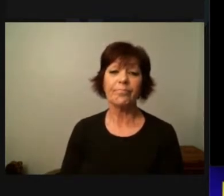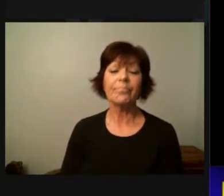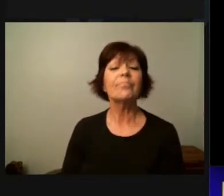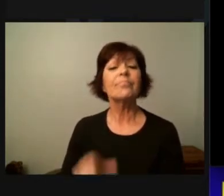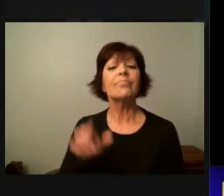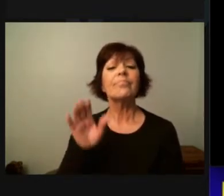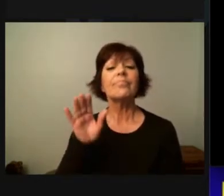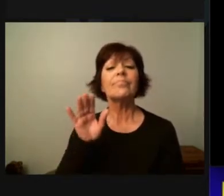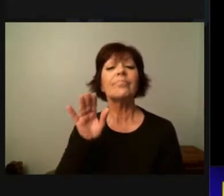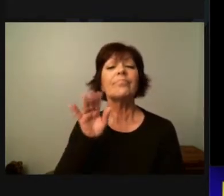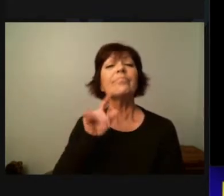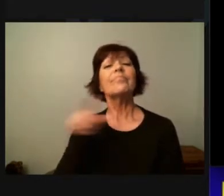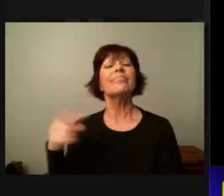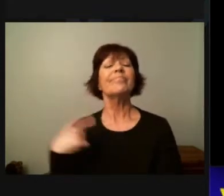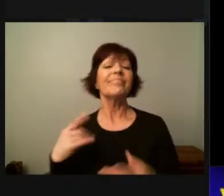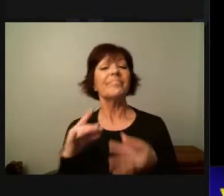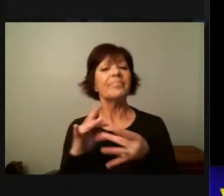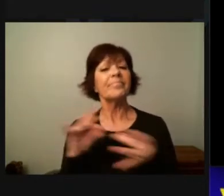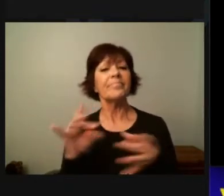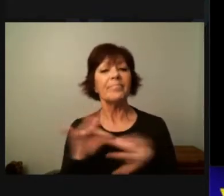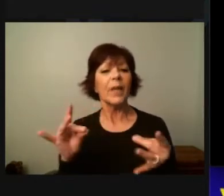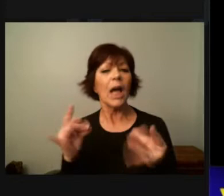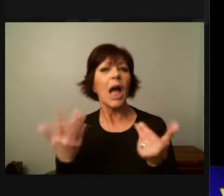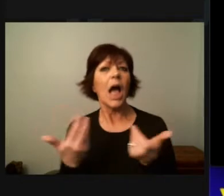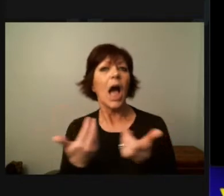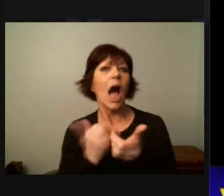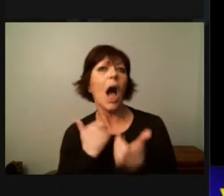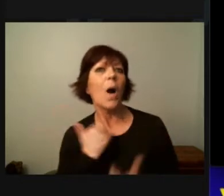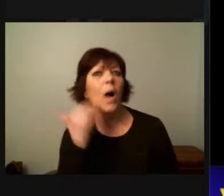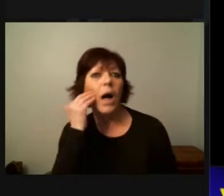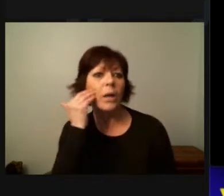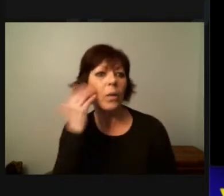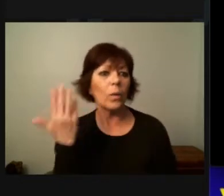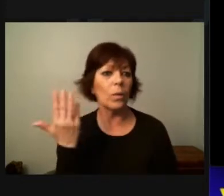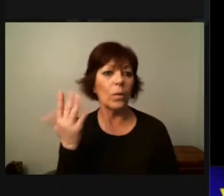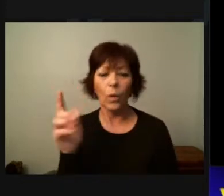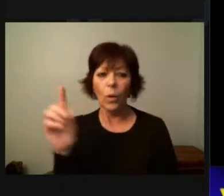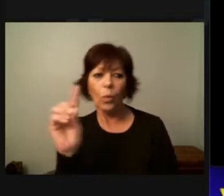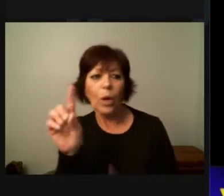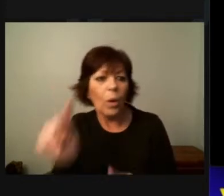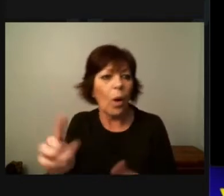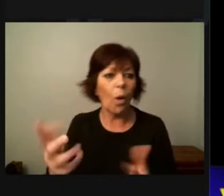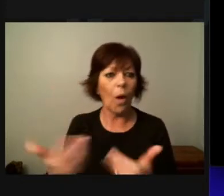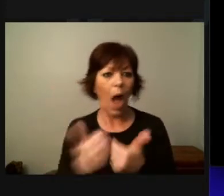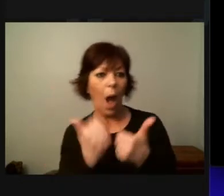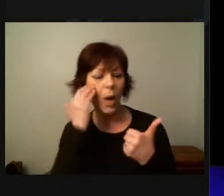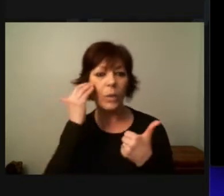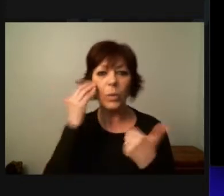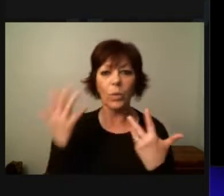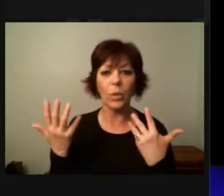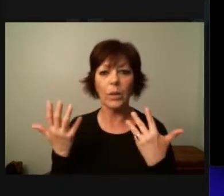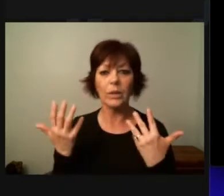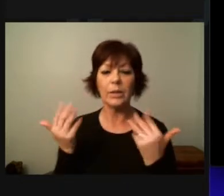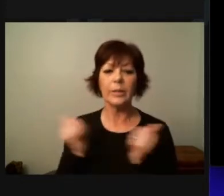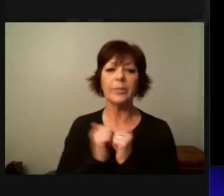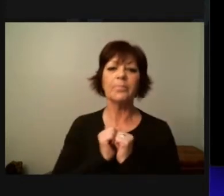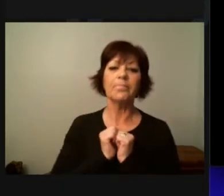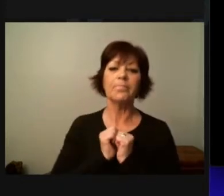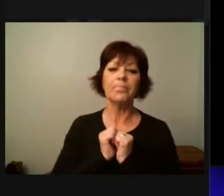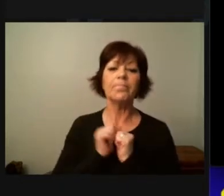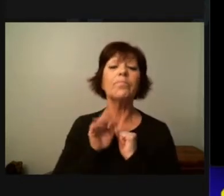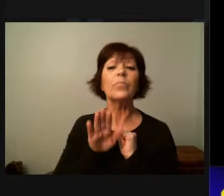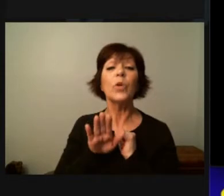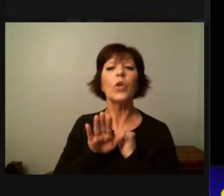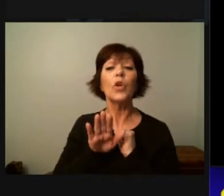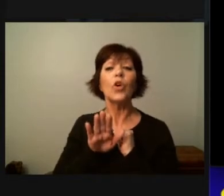So as Patty Ann stated, the question, how will I know about the pods? So